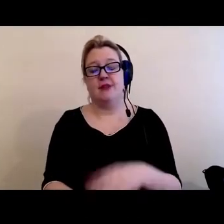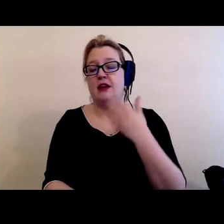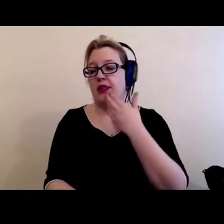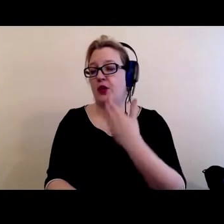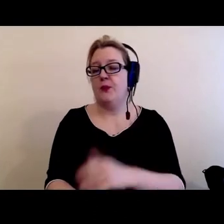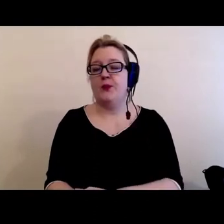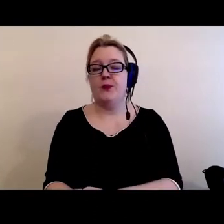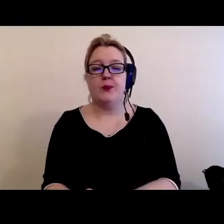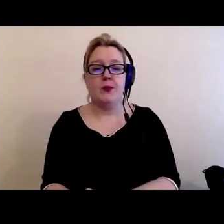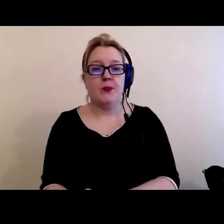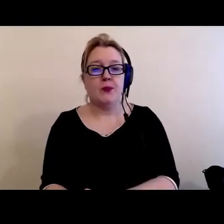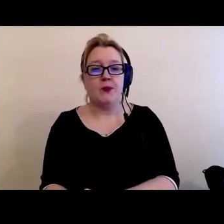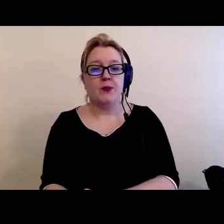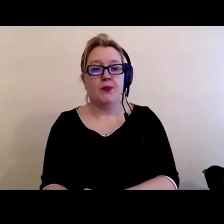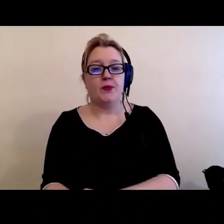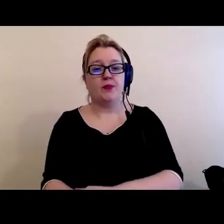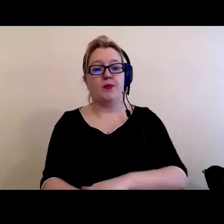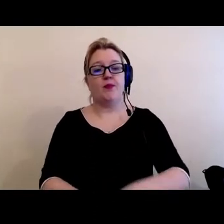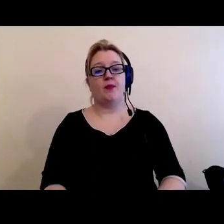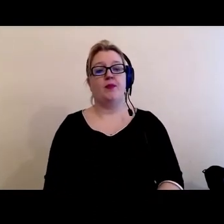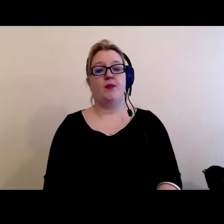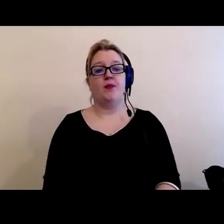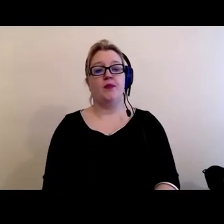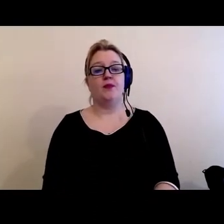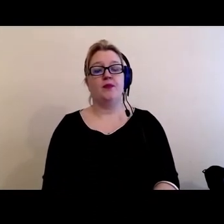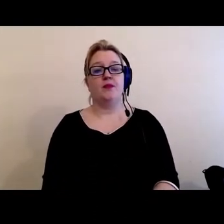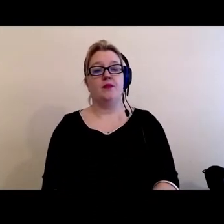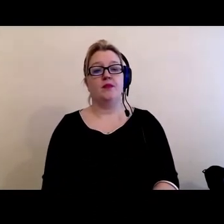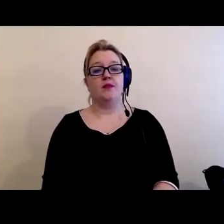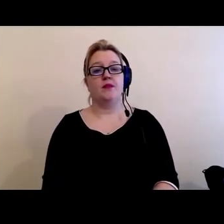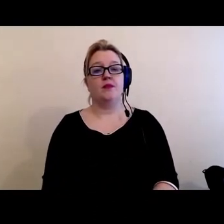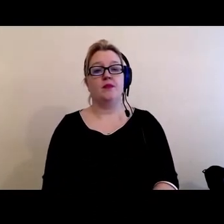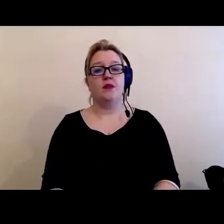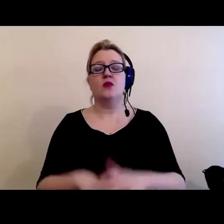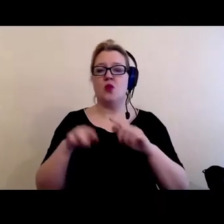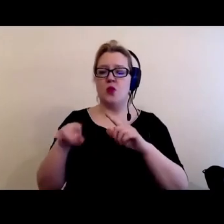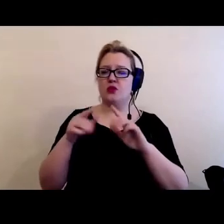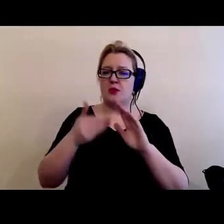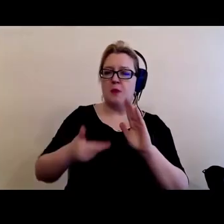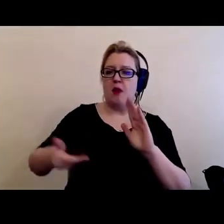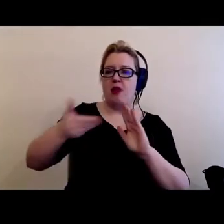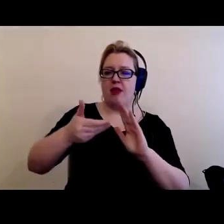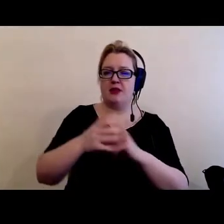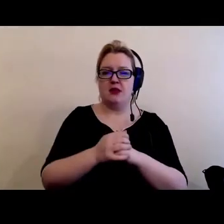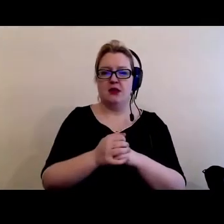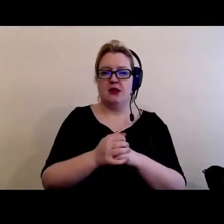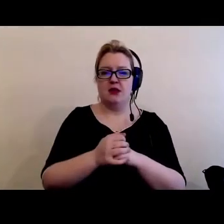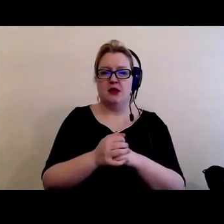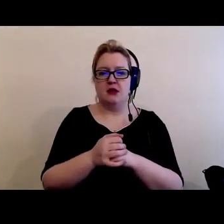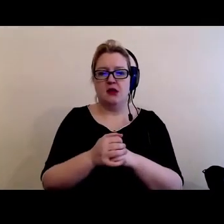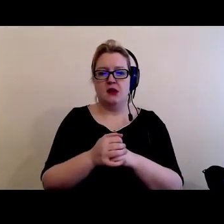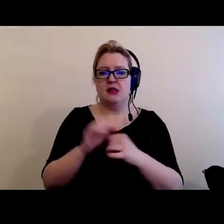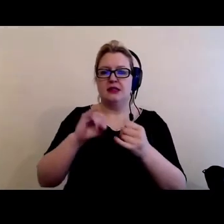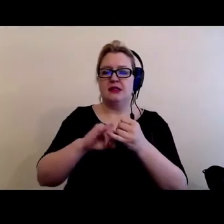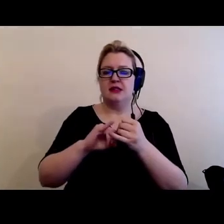Thanks, Susie. And Susie, just building on that, because you do a lot of work around workforce and supporting the workforce, both